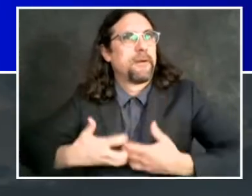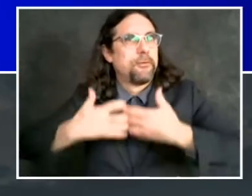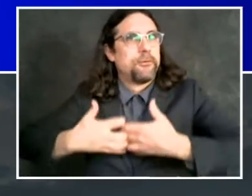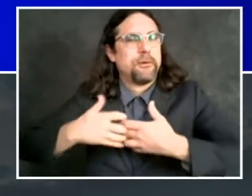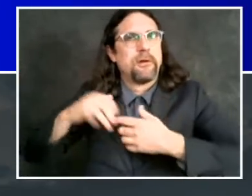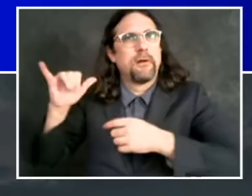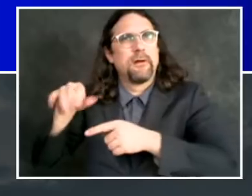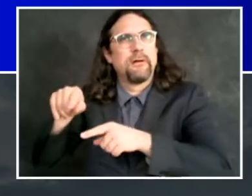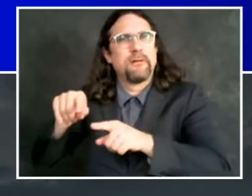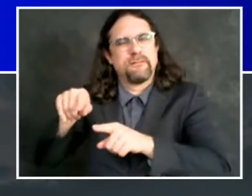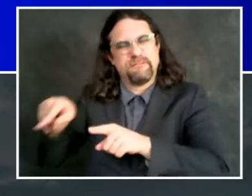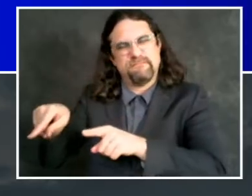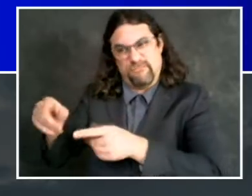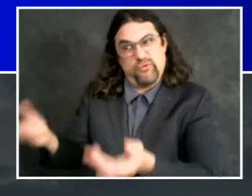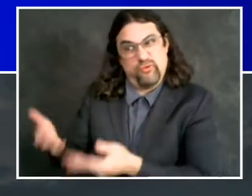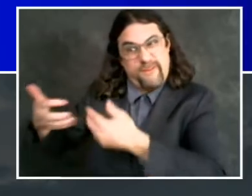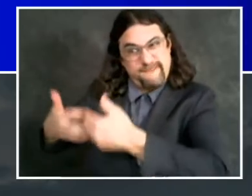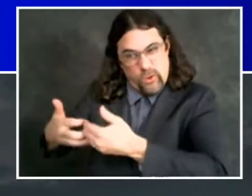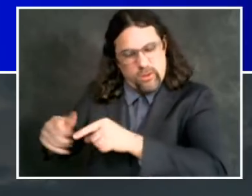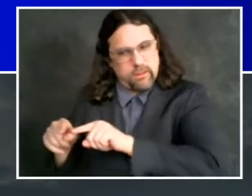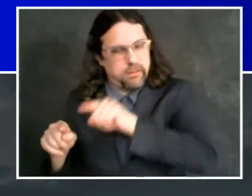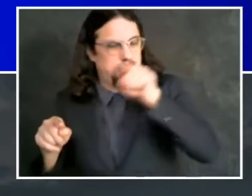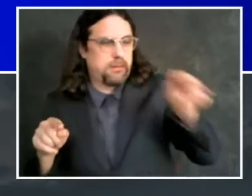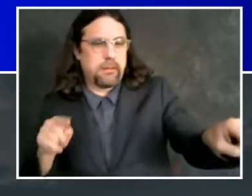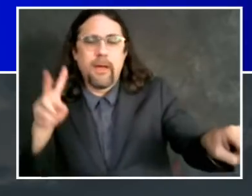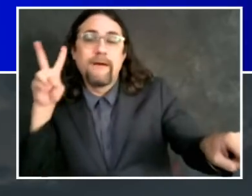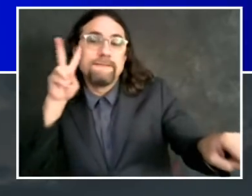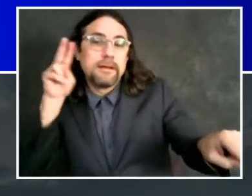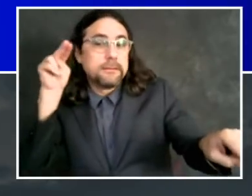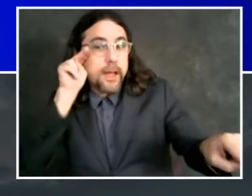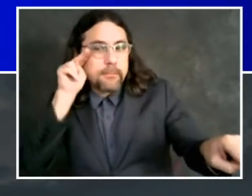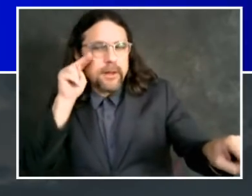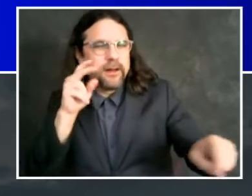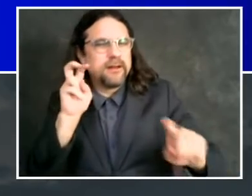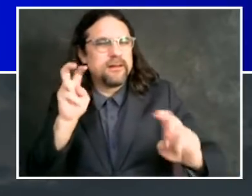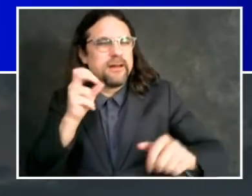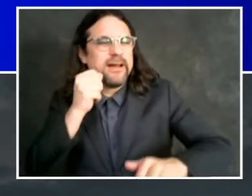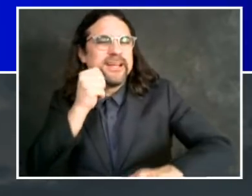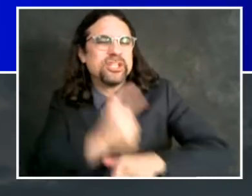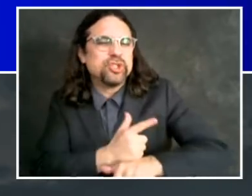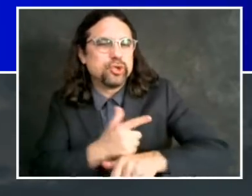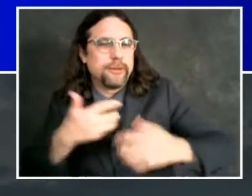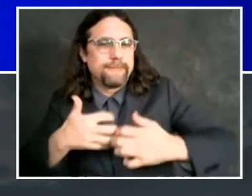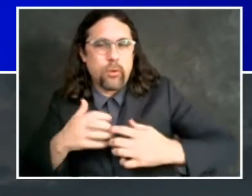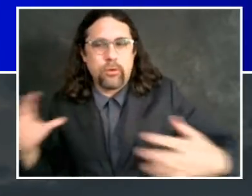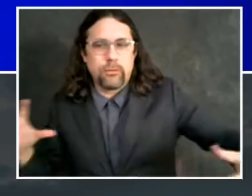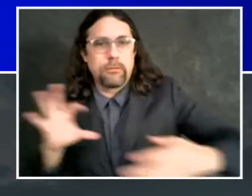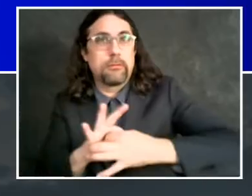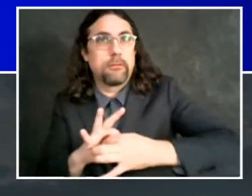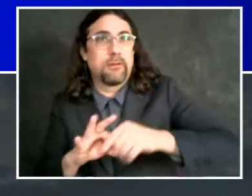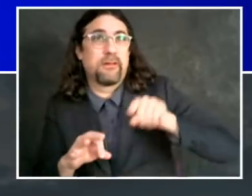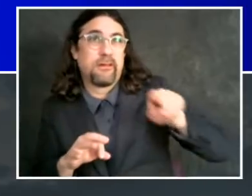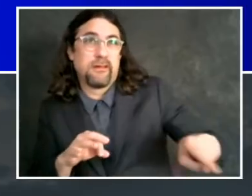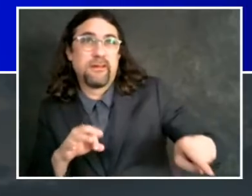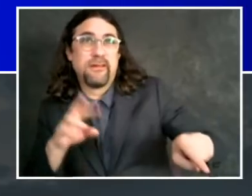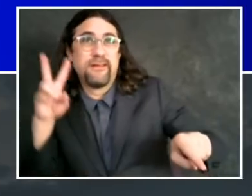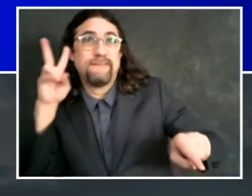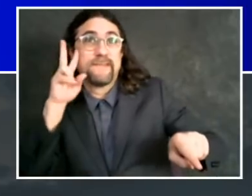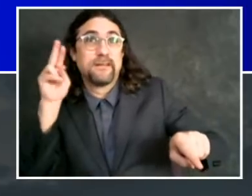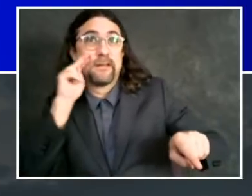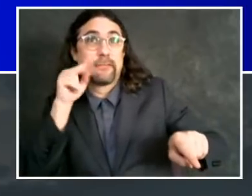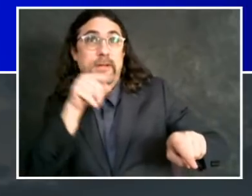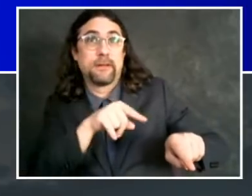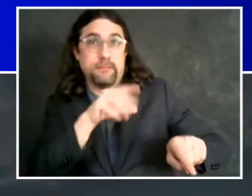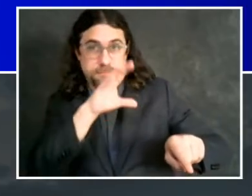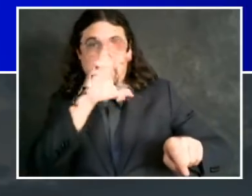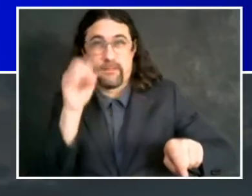is called Viet Thanh Garments. And we immediately knew we needed this help. Again,